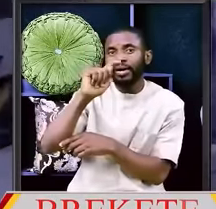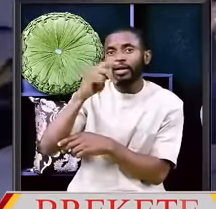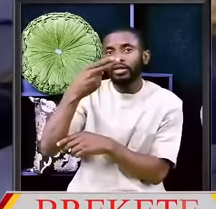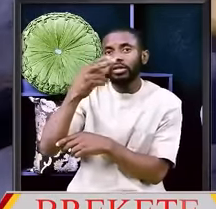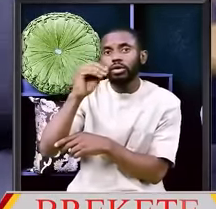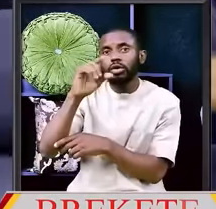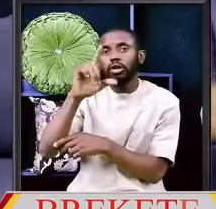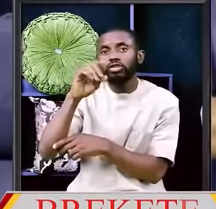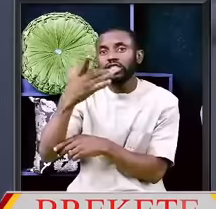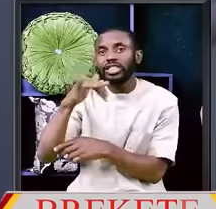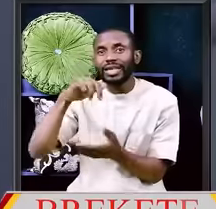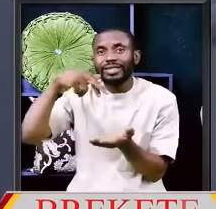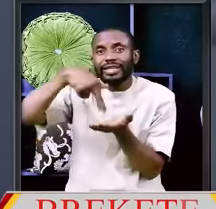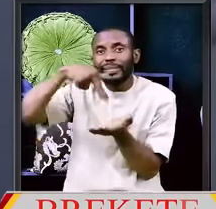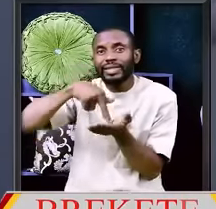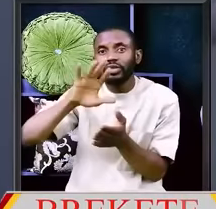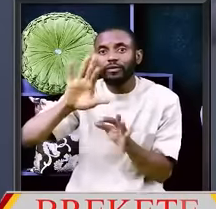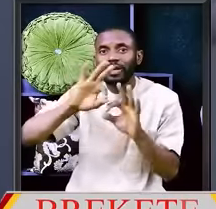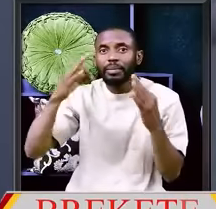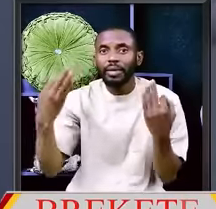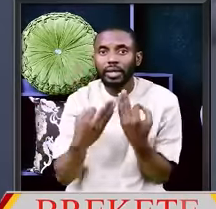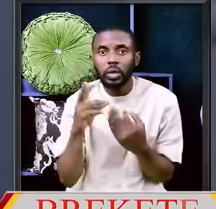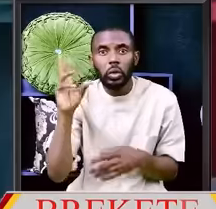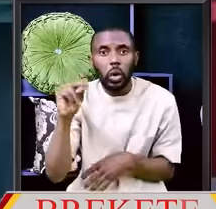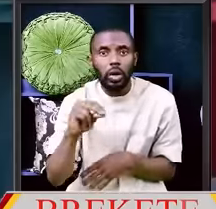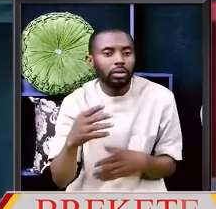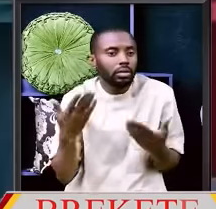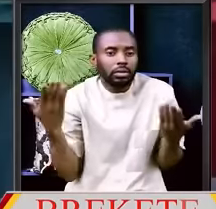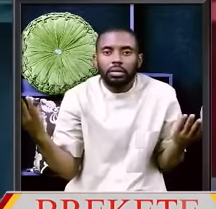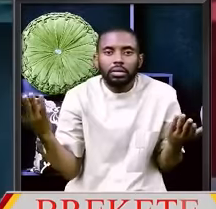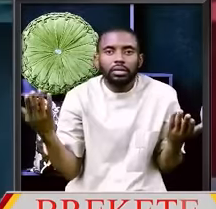pathologists will represent una family. No.